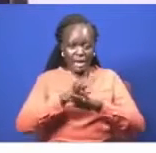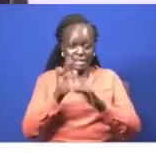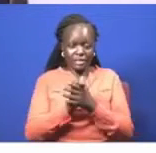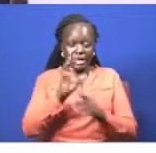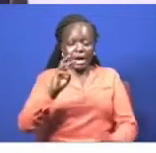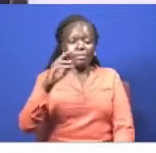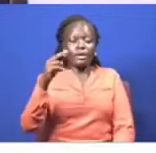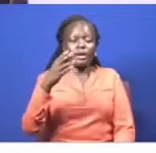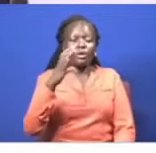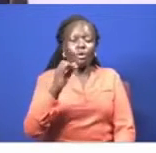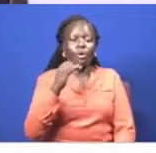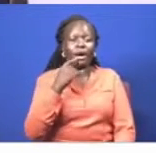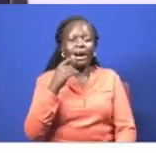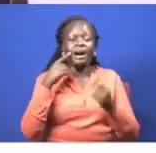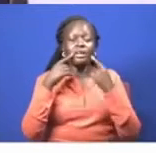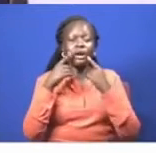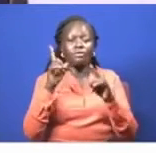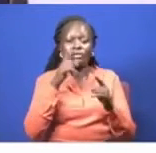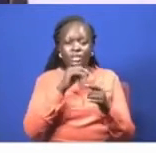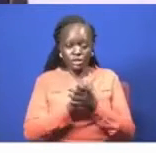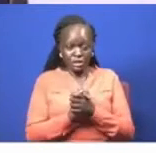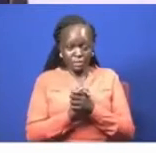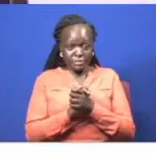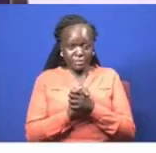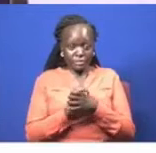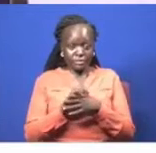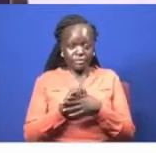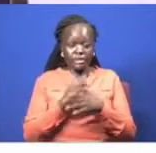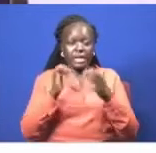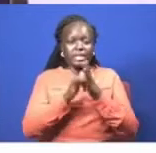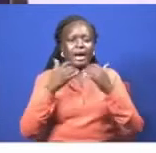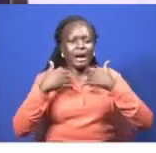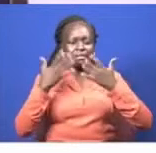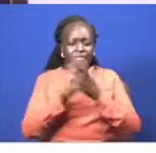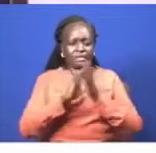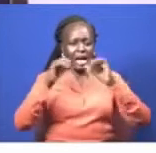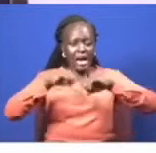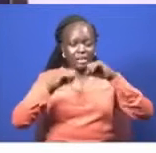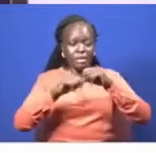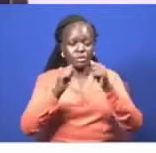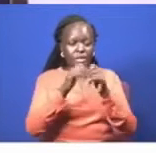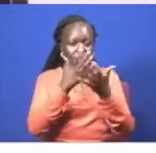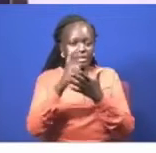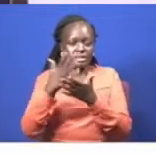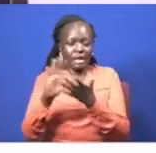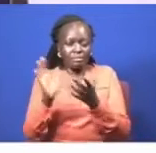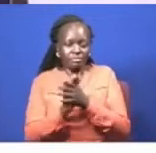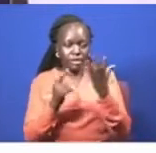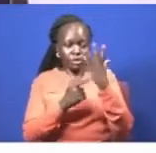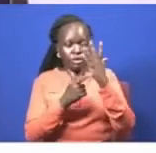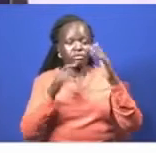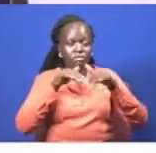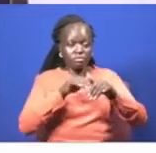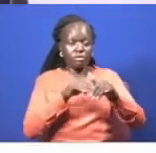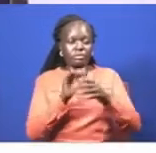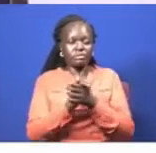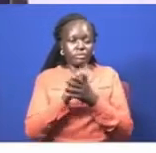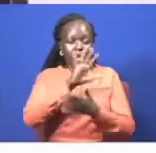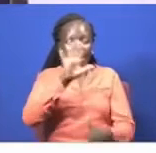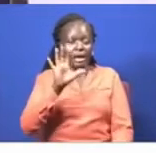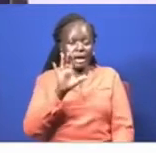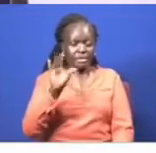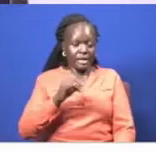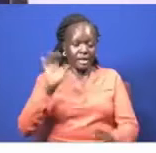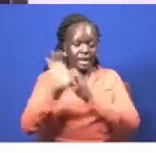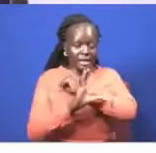WHO announced that it has struck a deal with some of the messenger RNA technology firms to